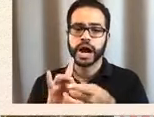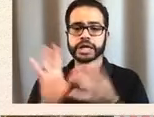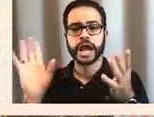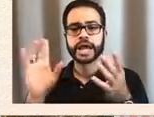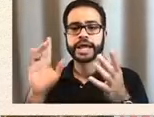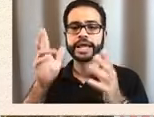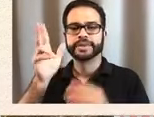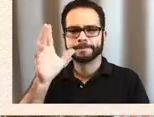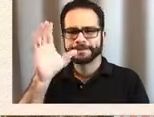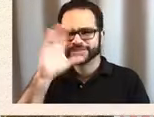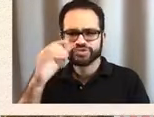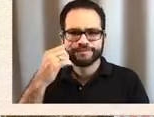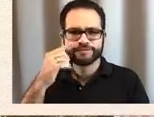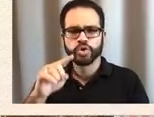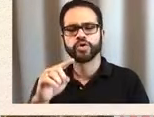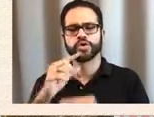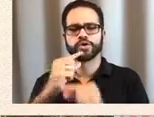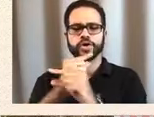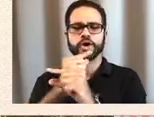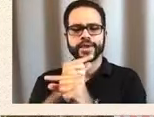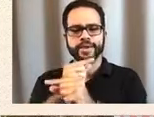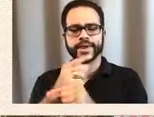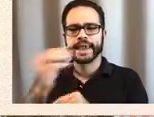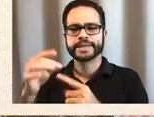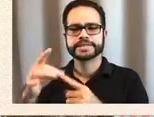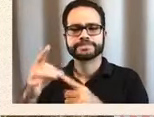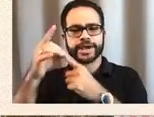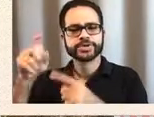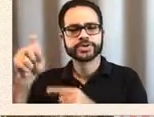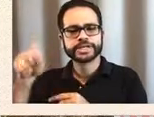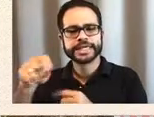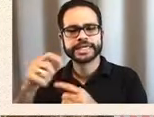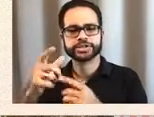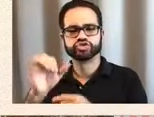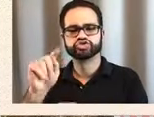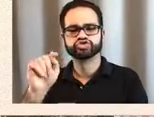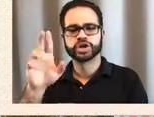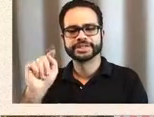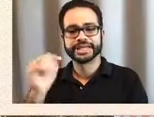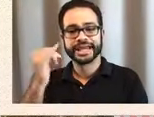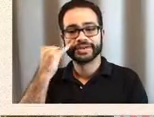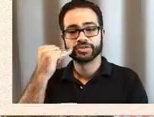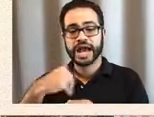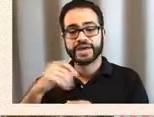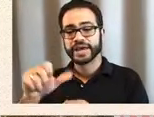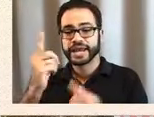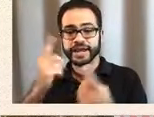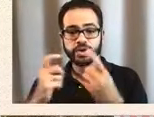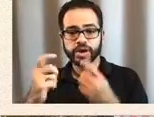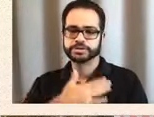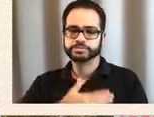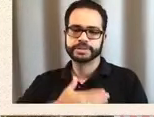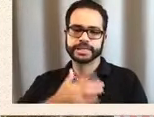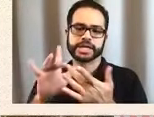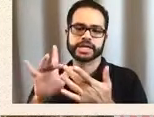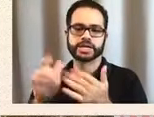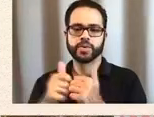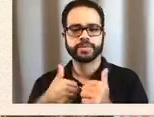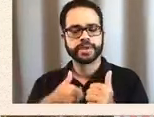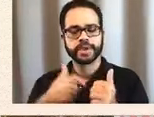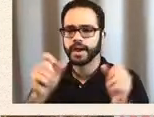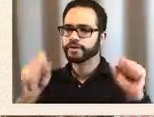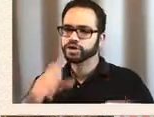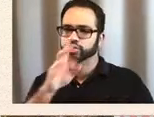Needs Trusts. And if anyone, again, has any questions, please feel free to get in contact with me, and I'm happy to talk about special needs